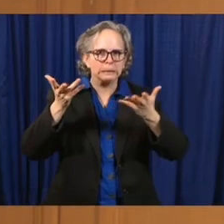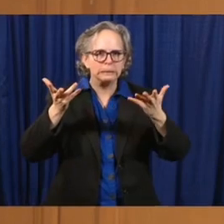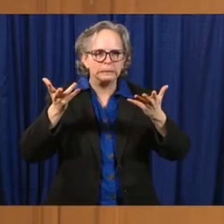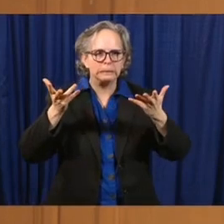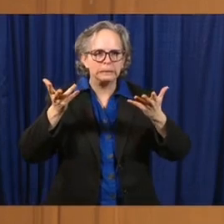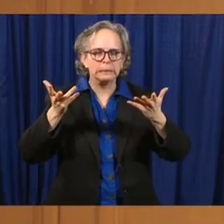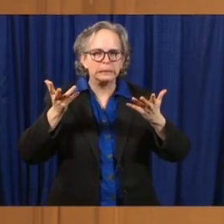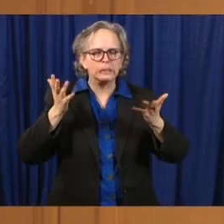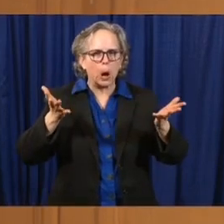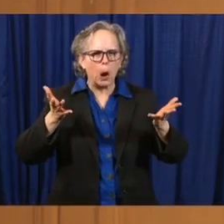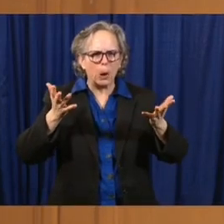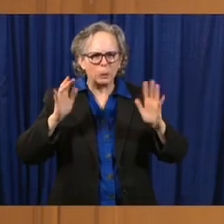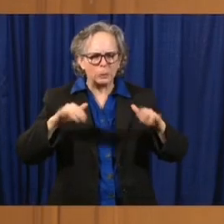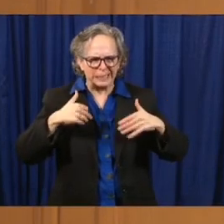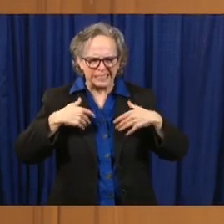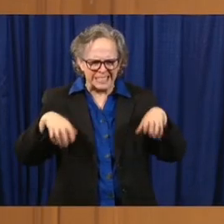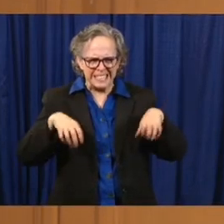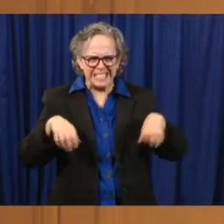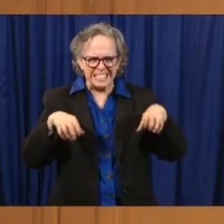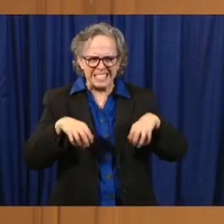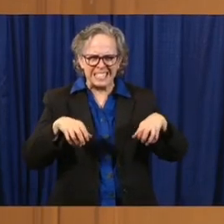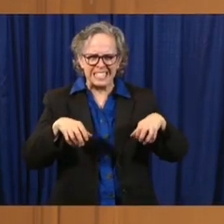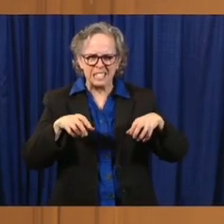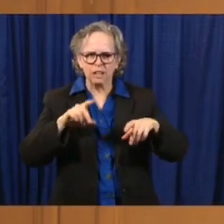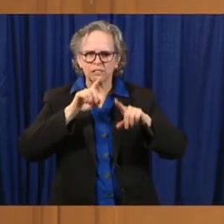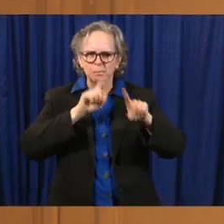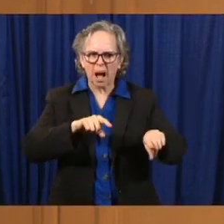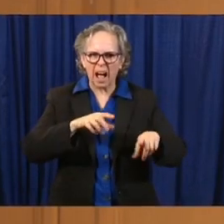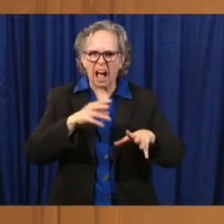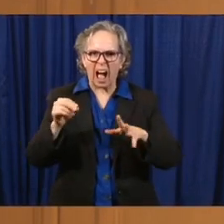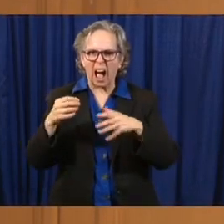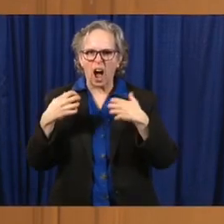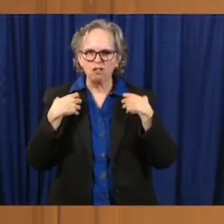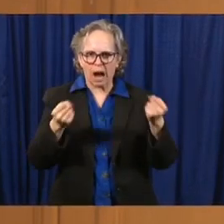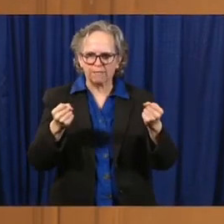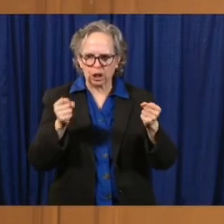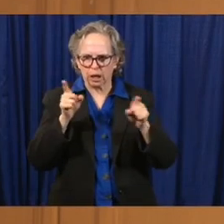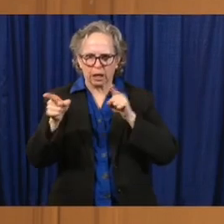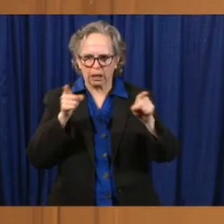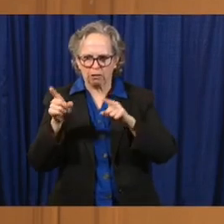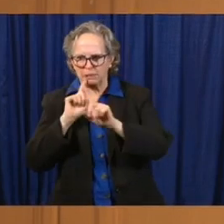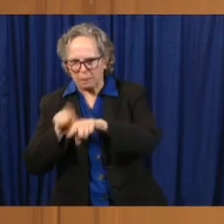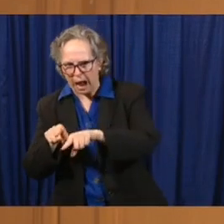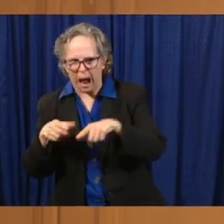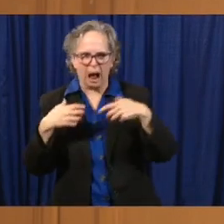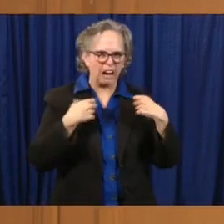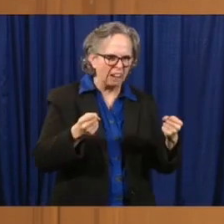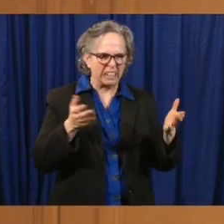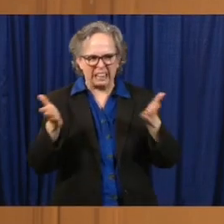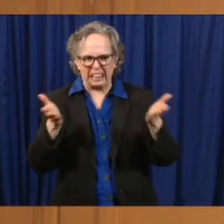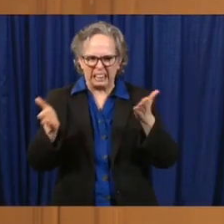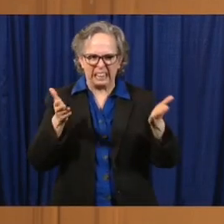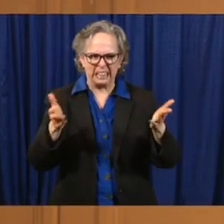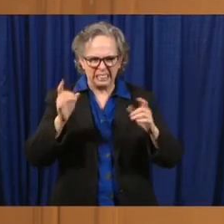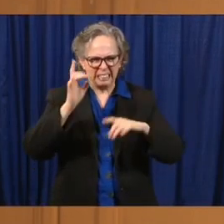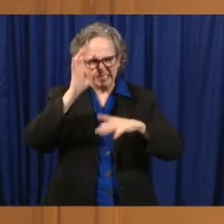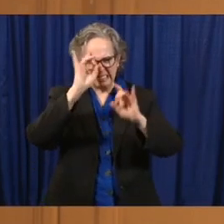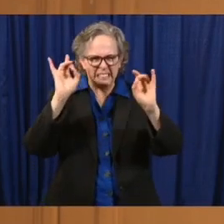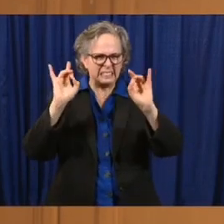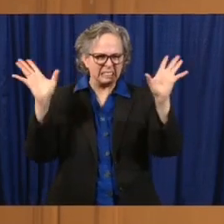as you know, throughout the country, there is a shortage of these tests still. It's not something our state is doing, it's the